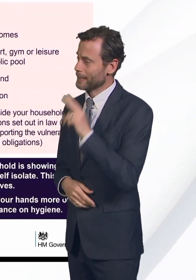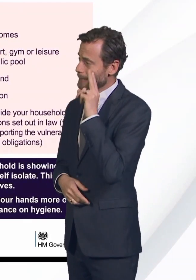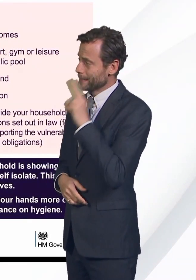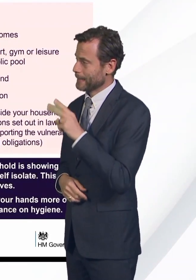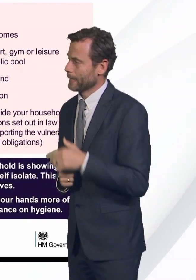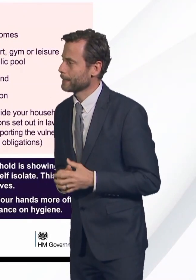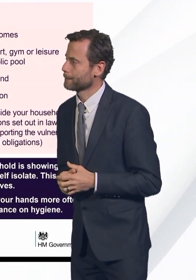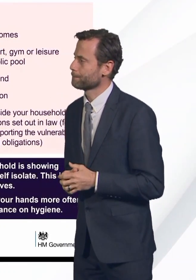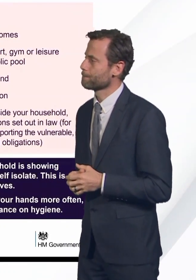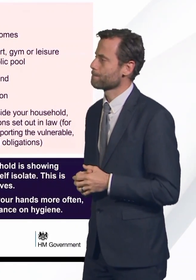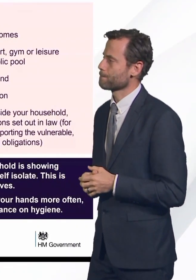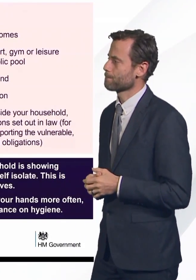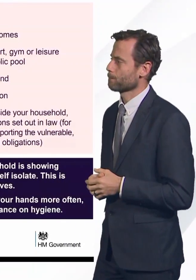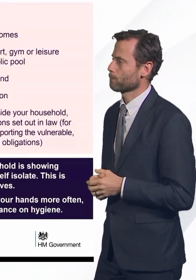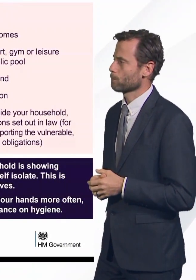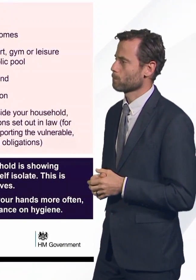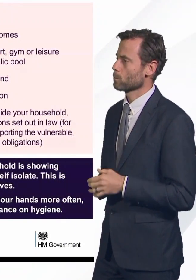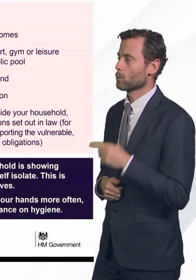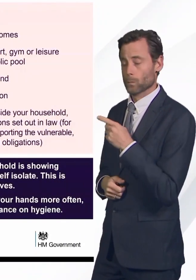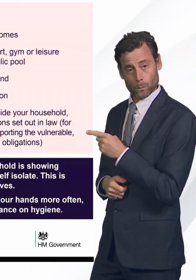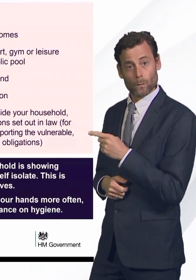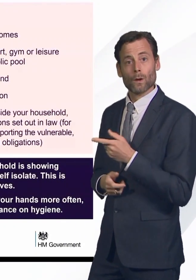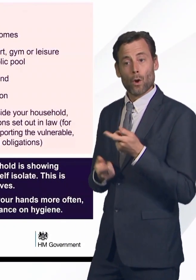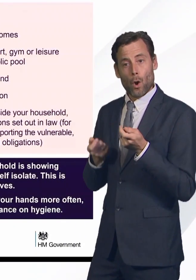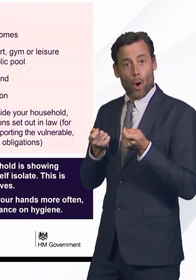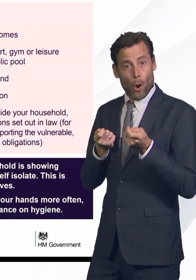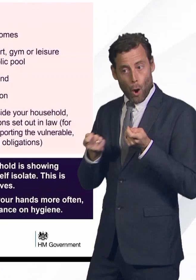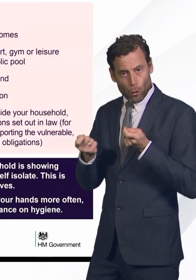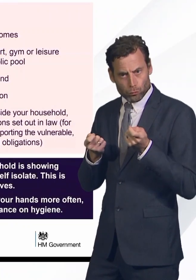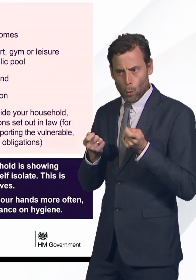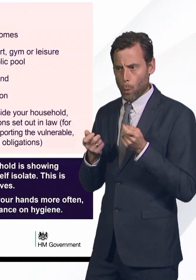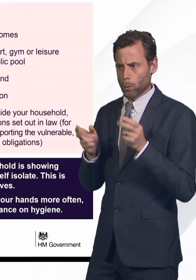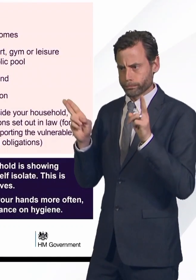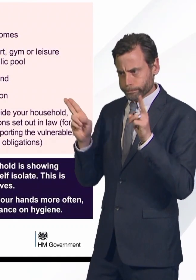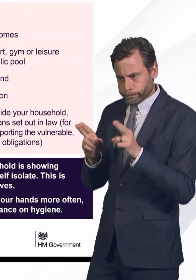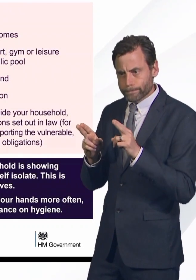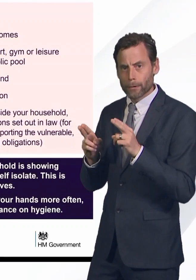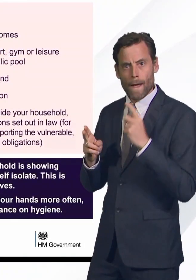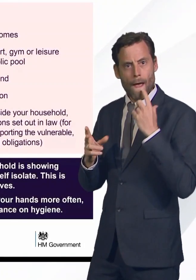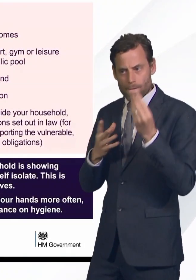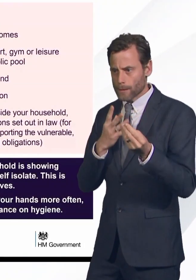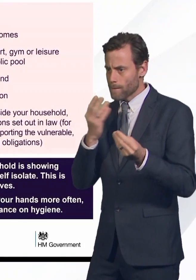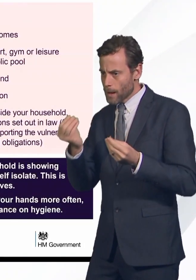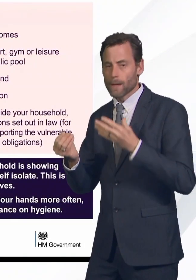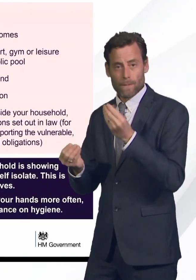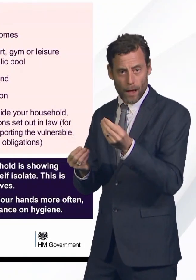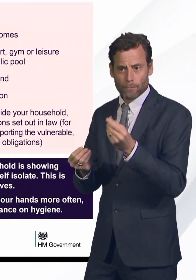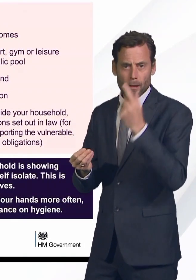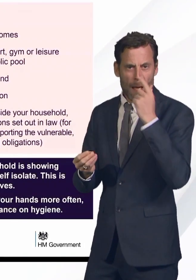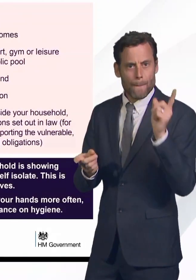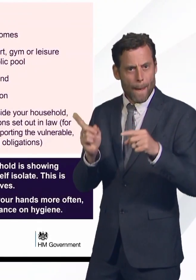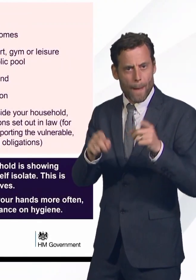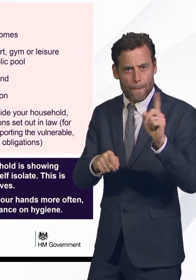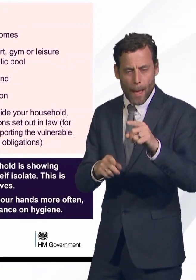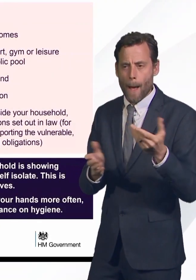and our advice to people on what to do, we've also updated what we are asking people to do, which